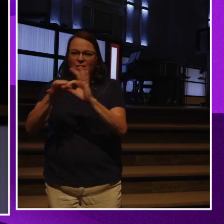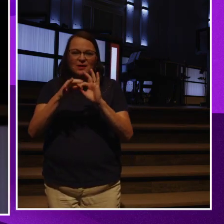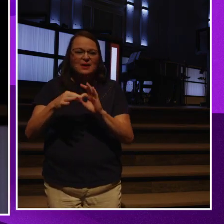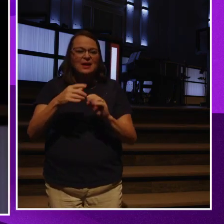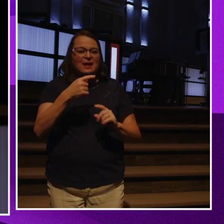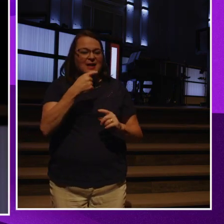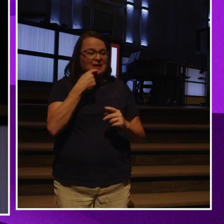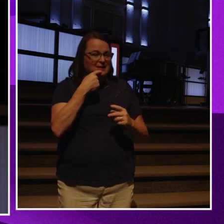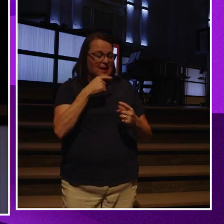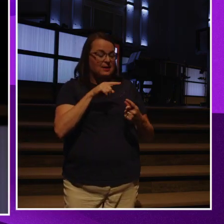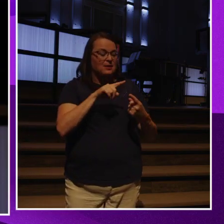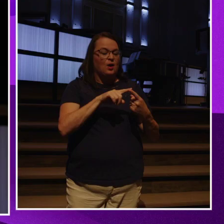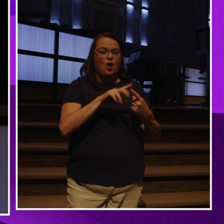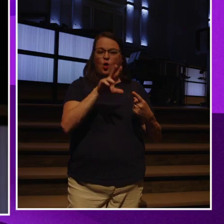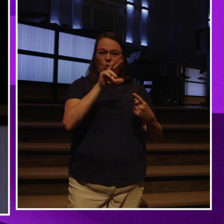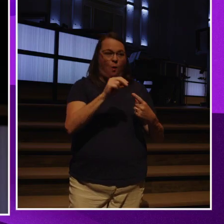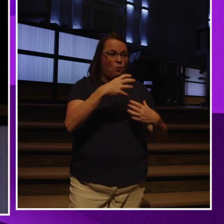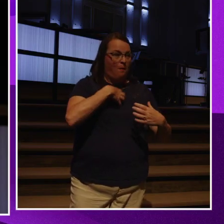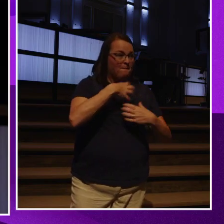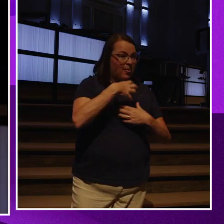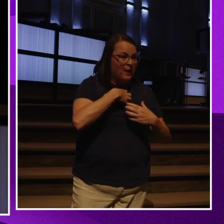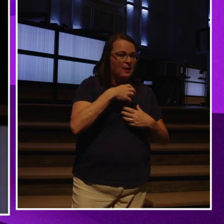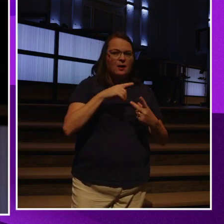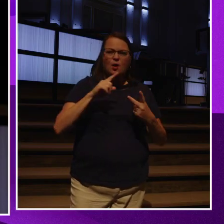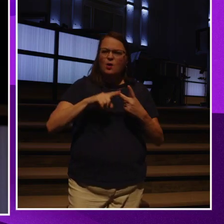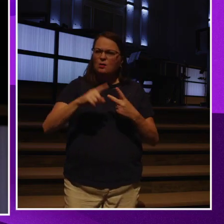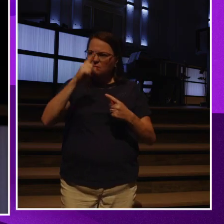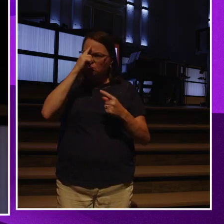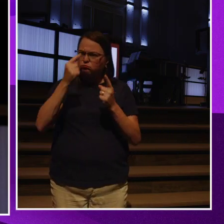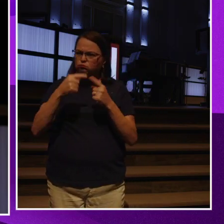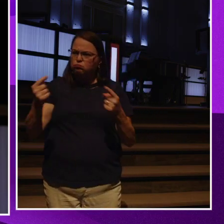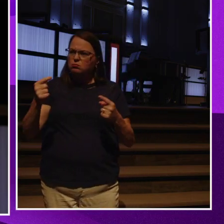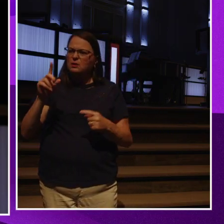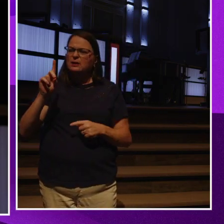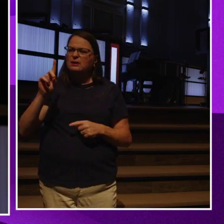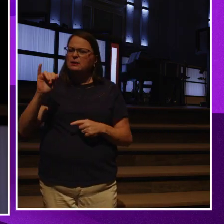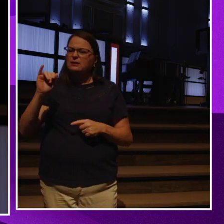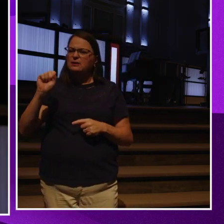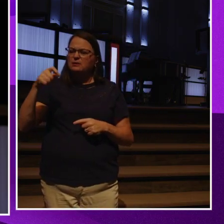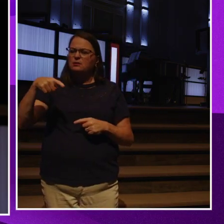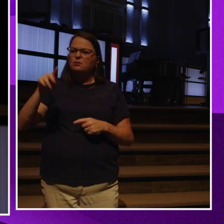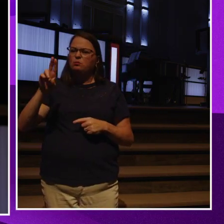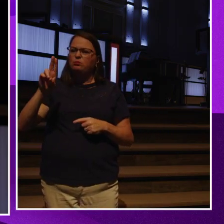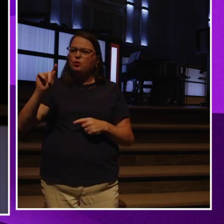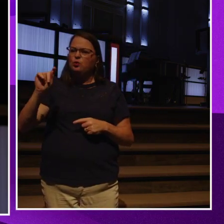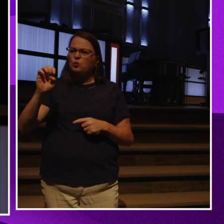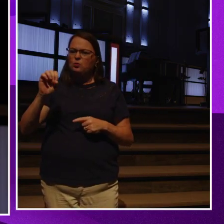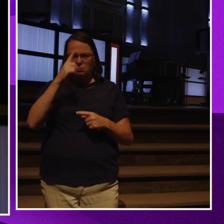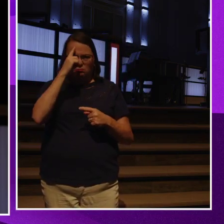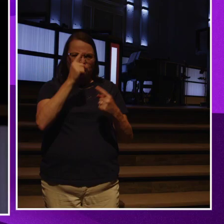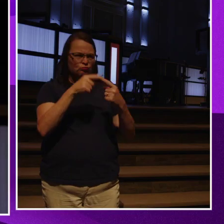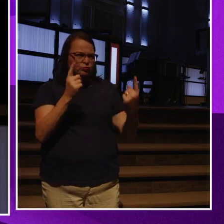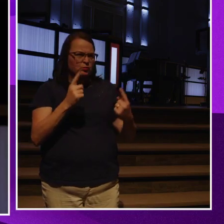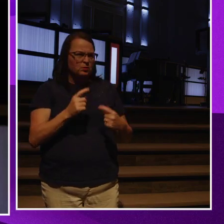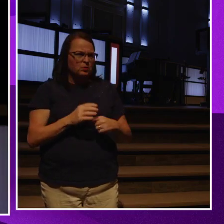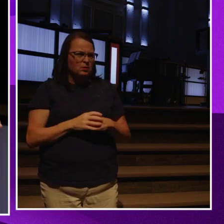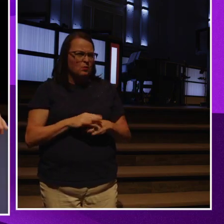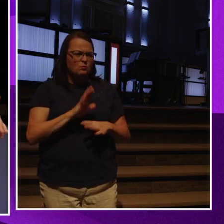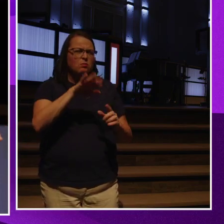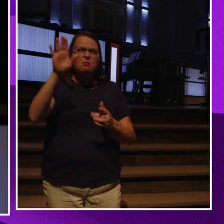grumbling or disputing. What does it mean to dispute? It means, God, are you